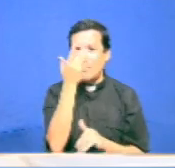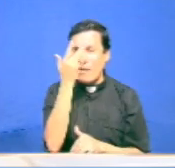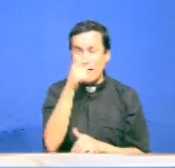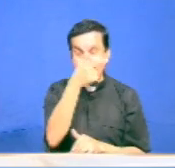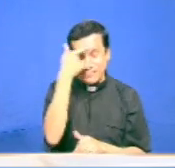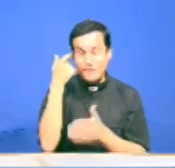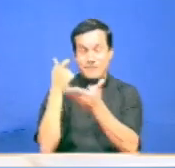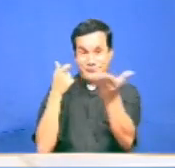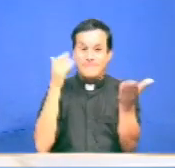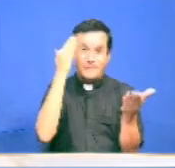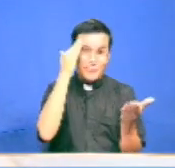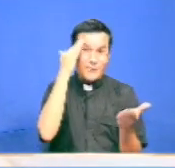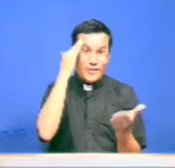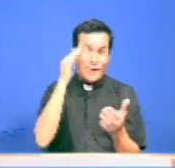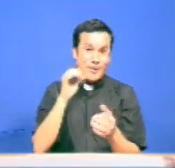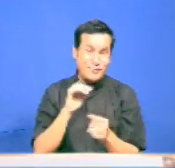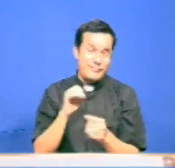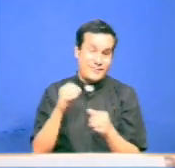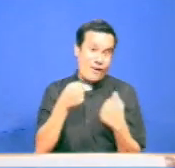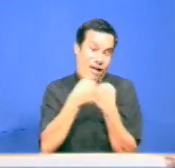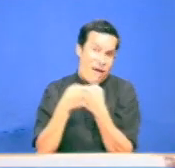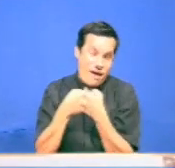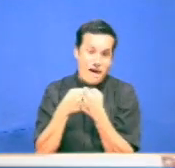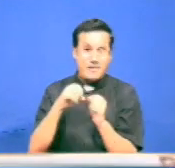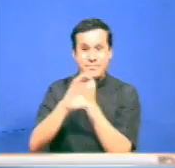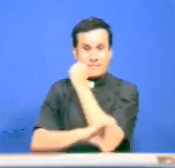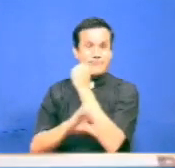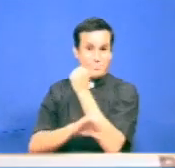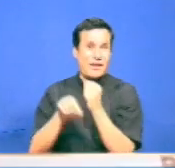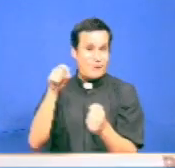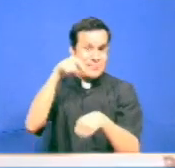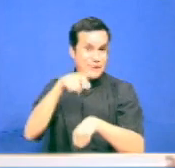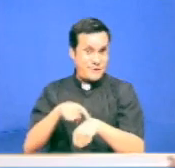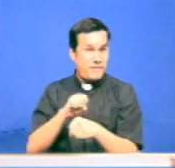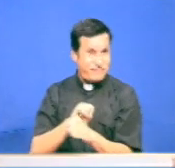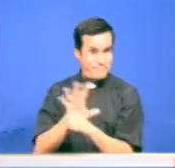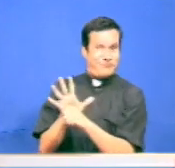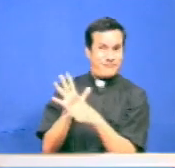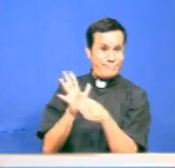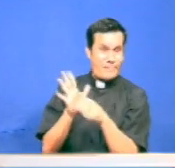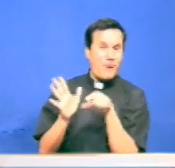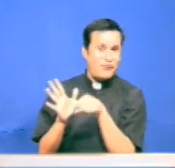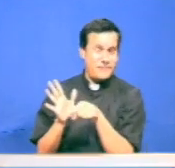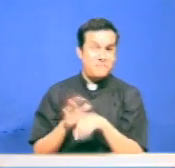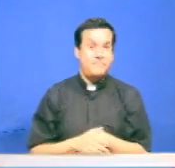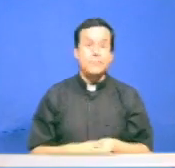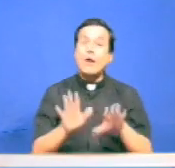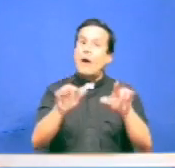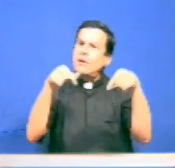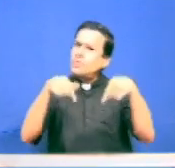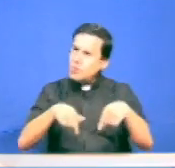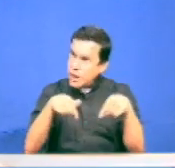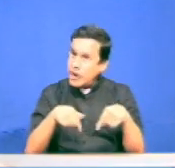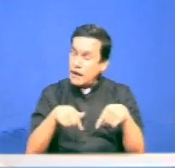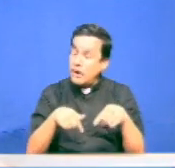is touching our country at this particular moment. And on this day today,